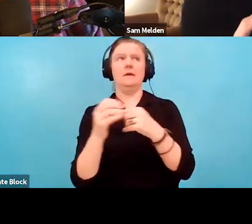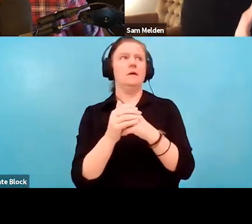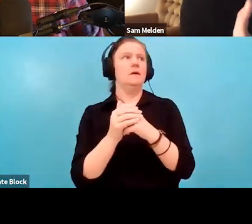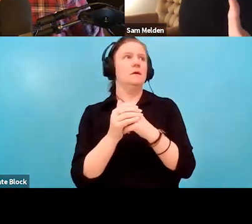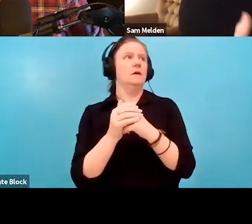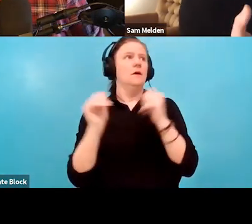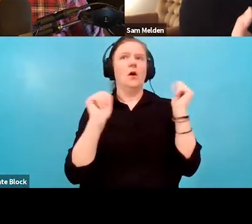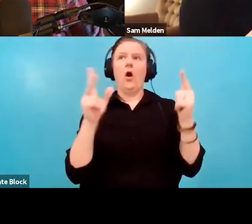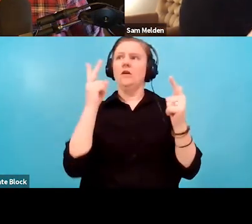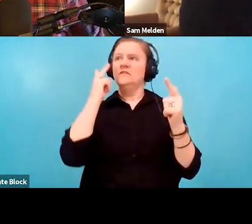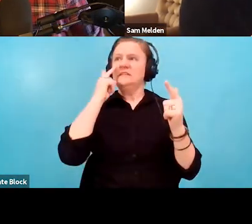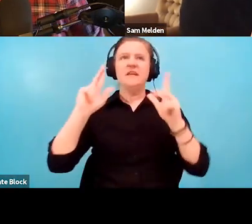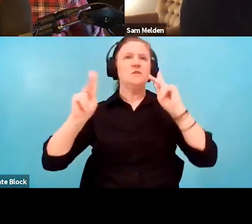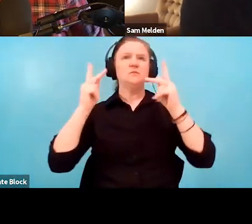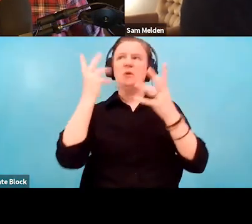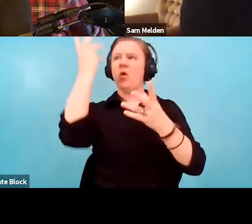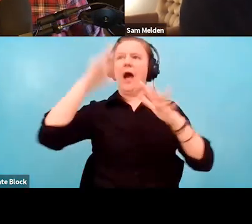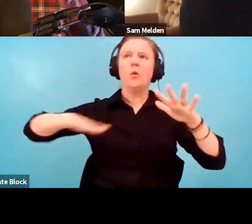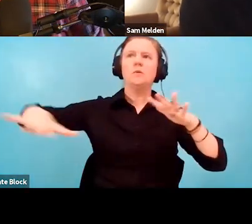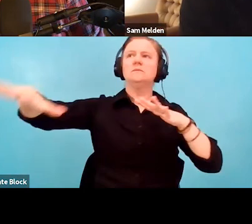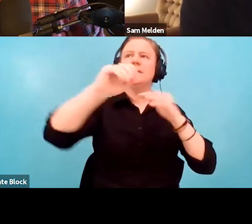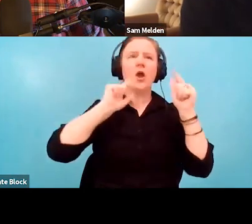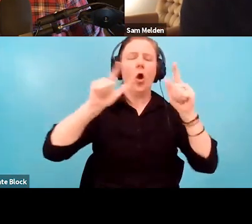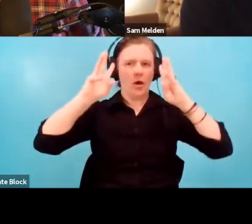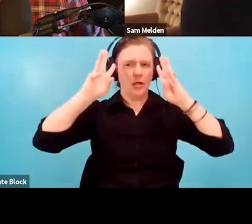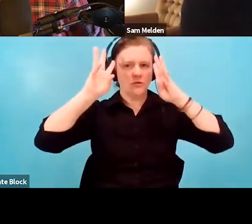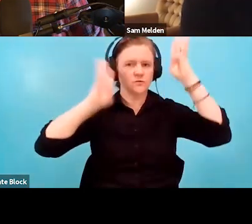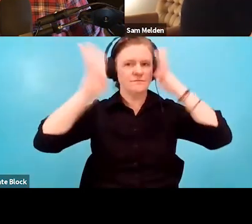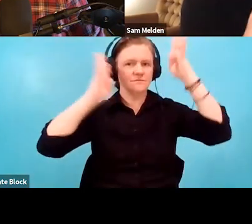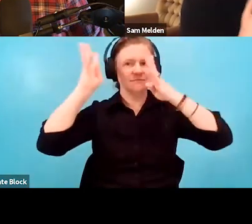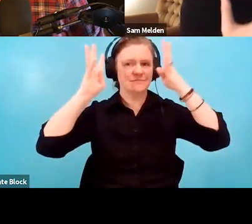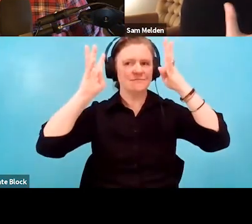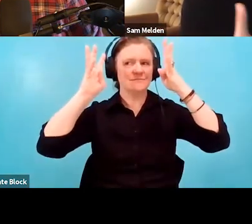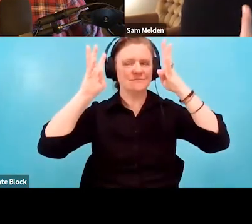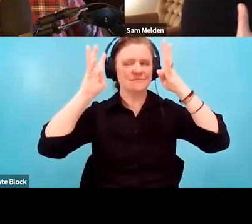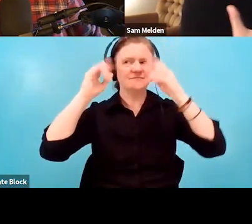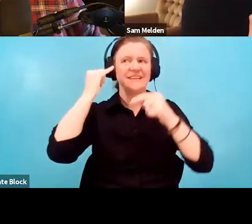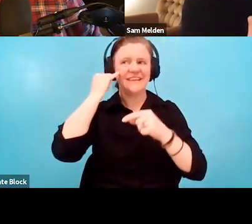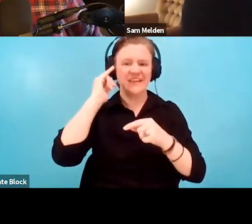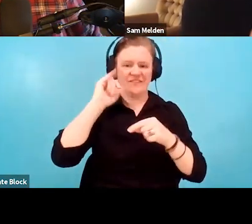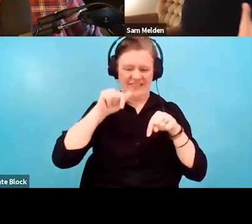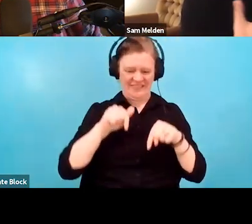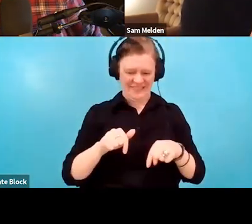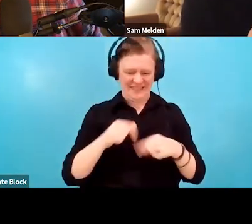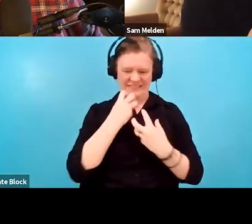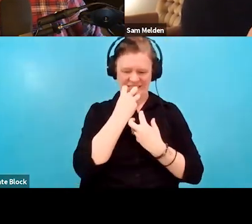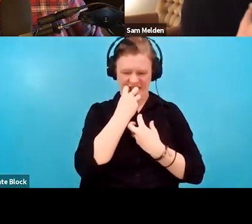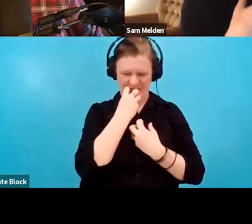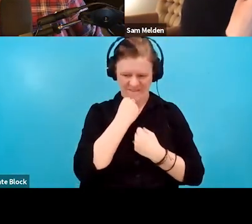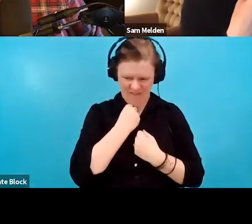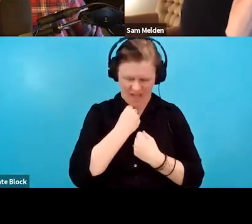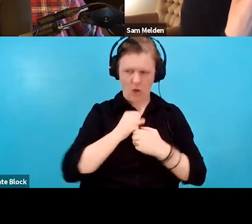that there's this community of creators that when this value sinks in deep and takes root,